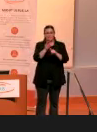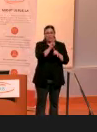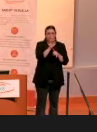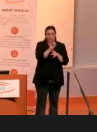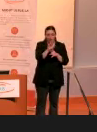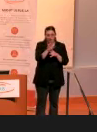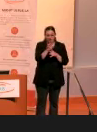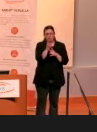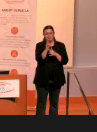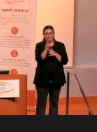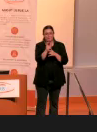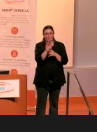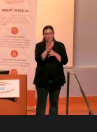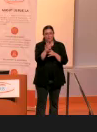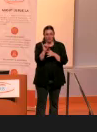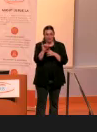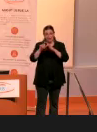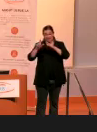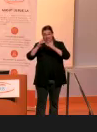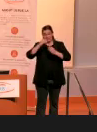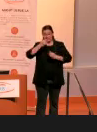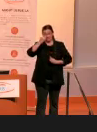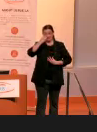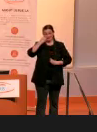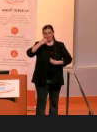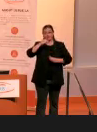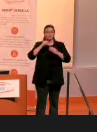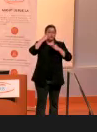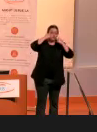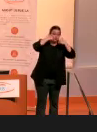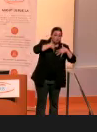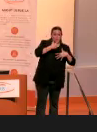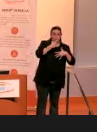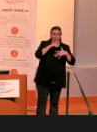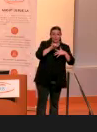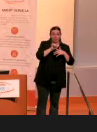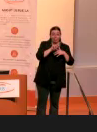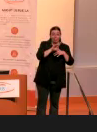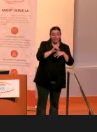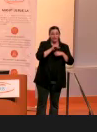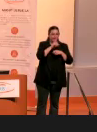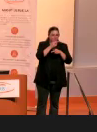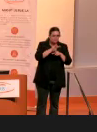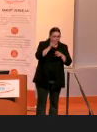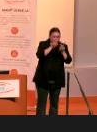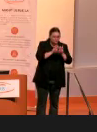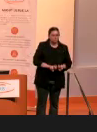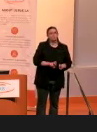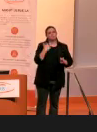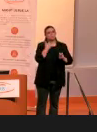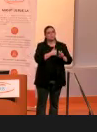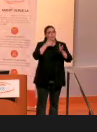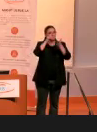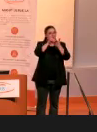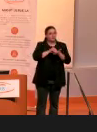small fiber neuropathy biopsies and sweat gland pathology have documented this.